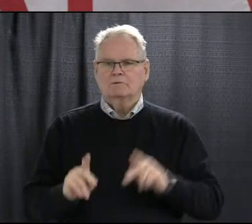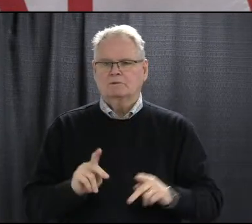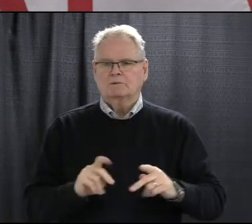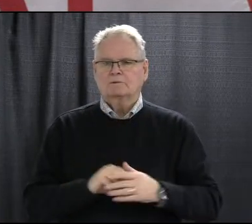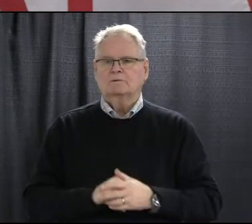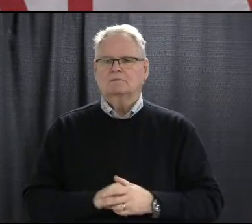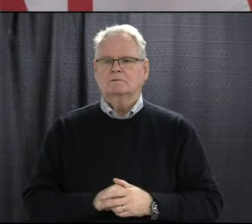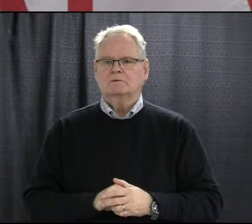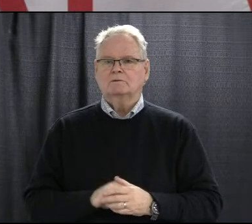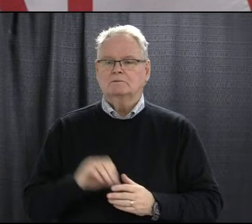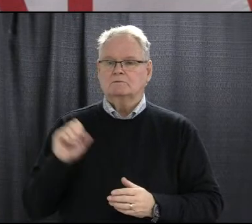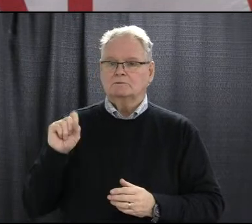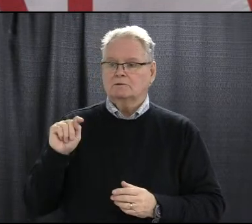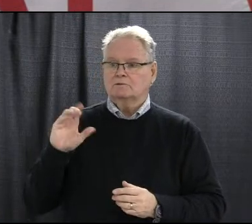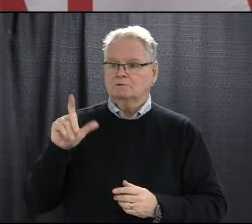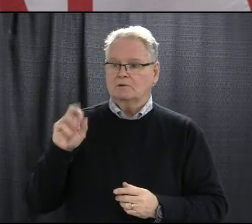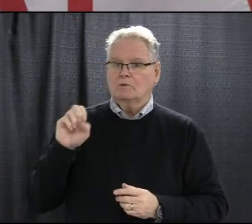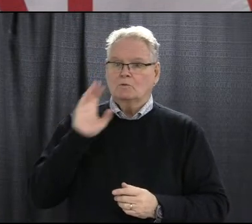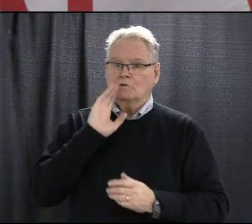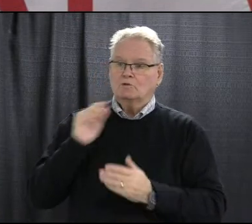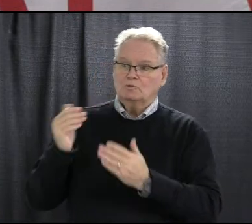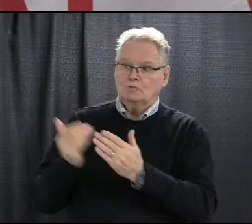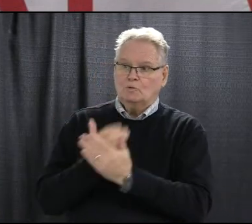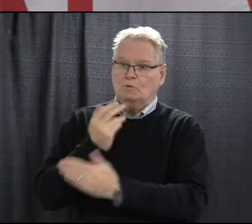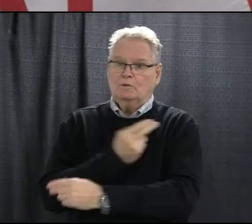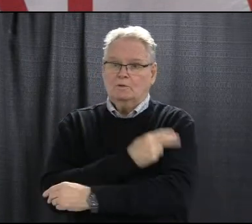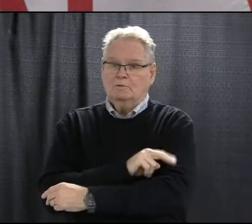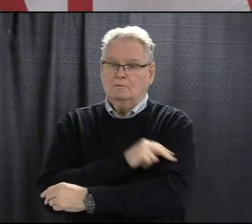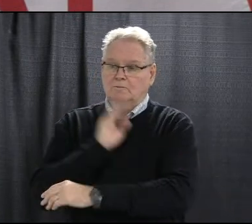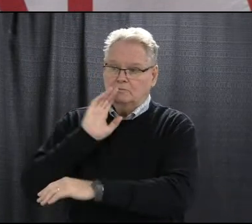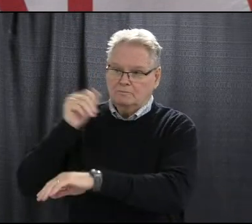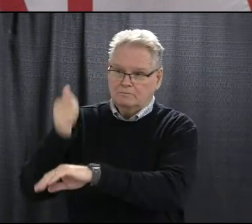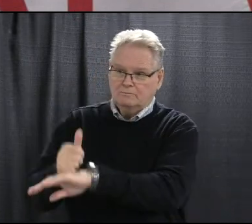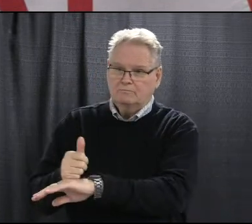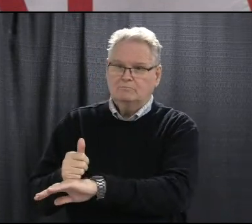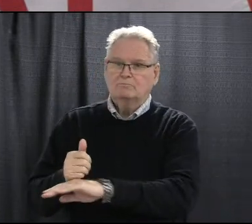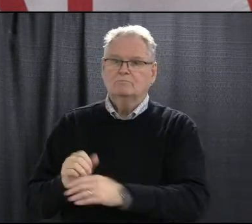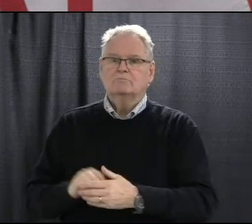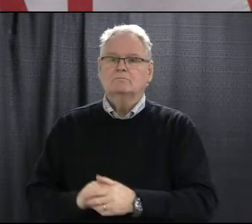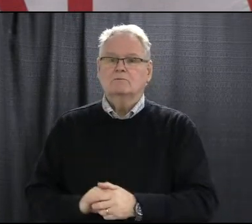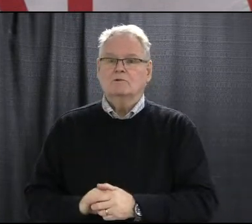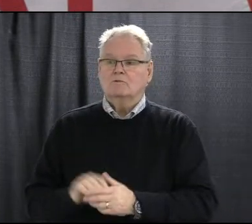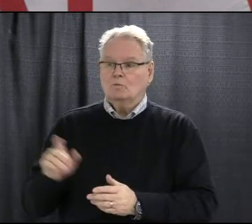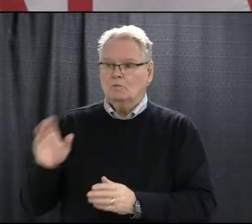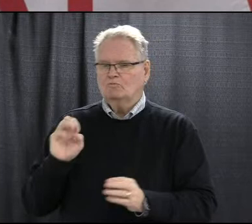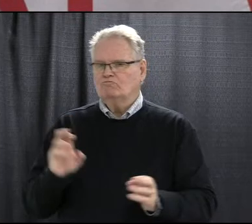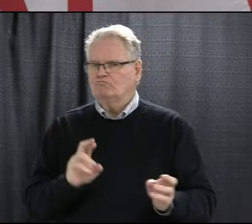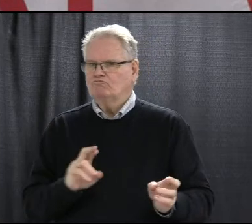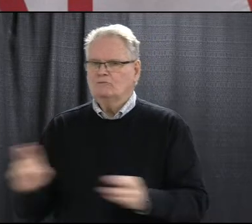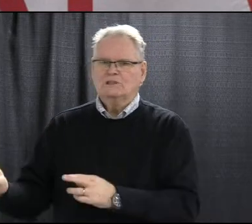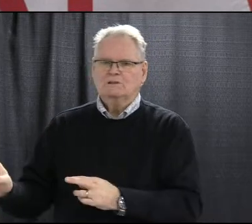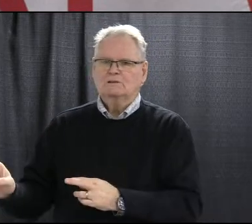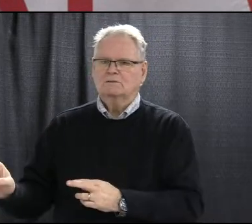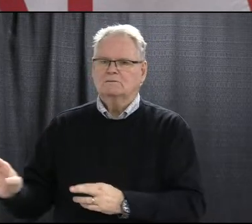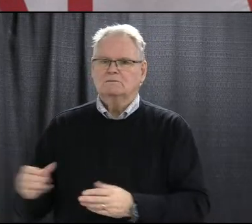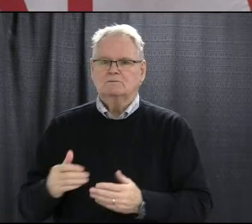we're excited to announce today some more news on the new hospital to replace St. Clair's Mercy